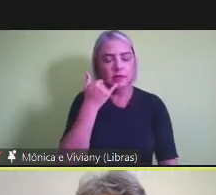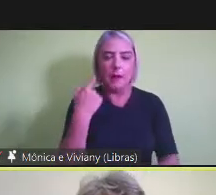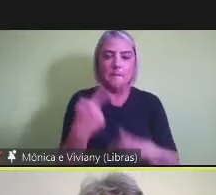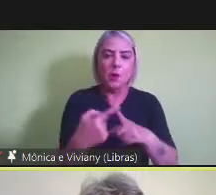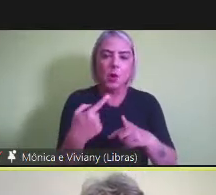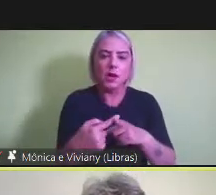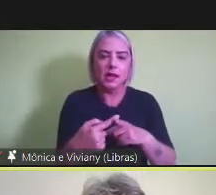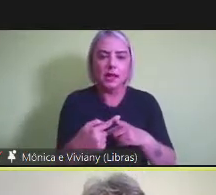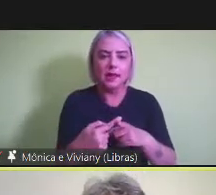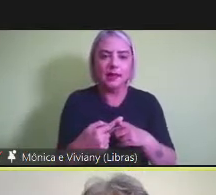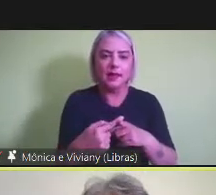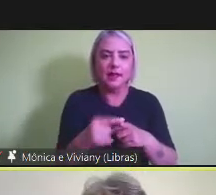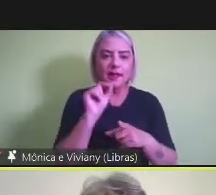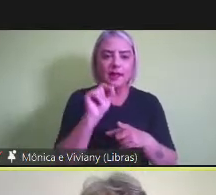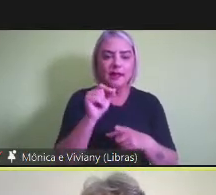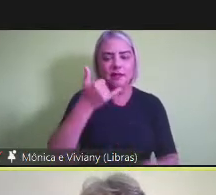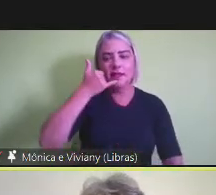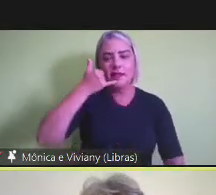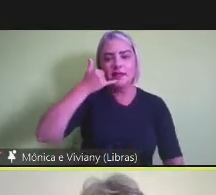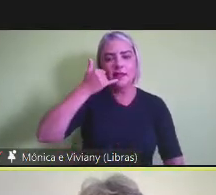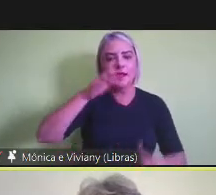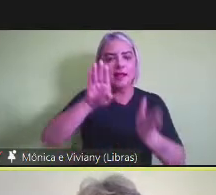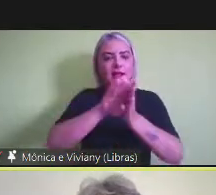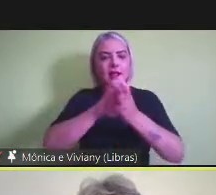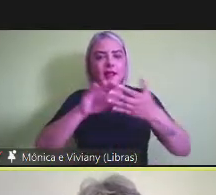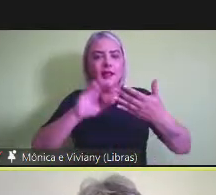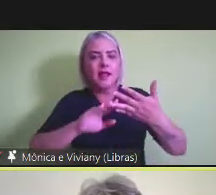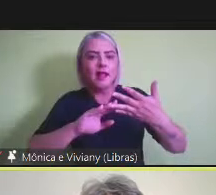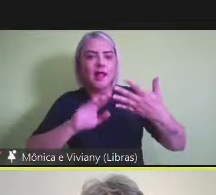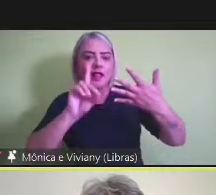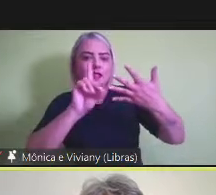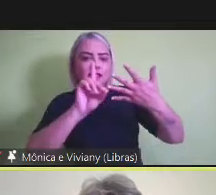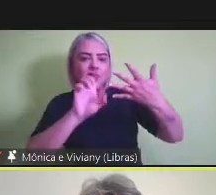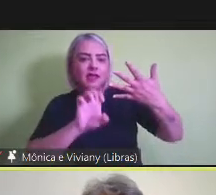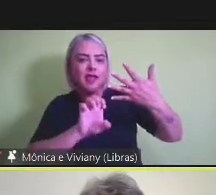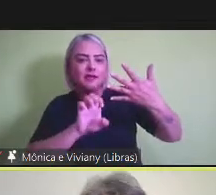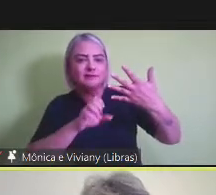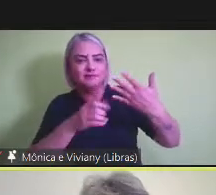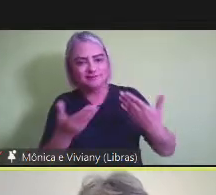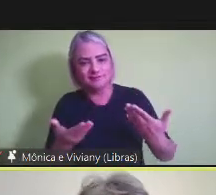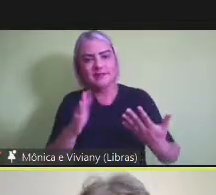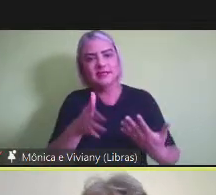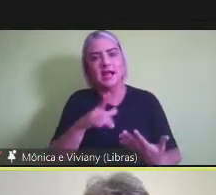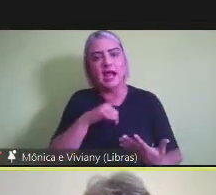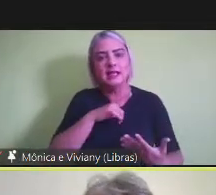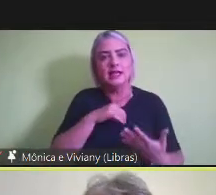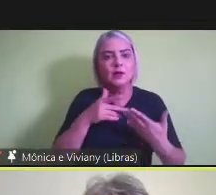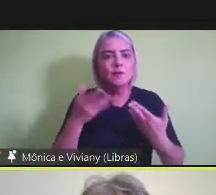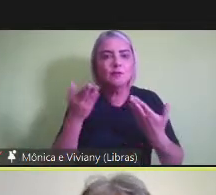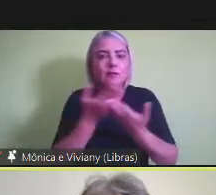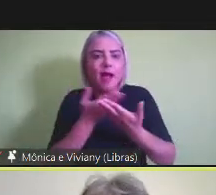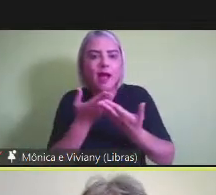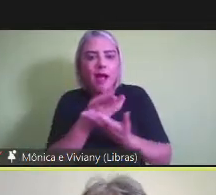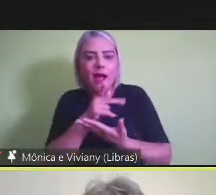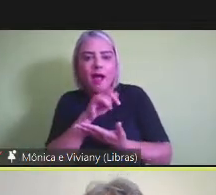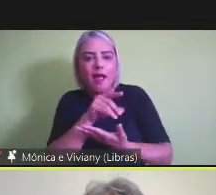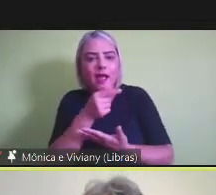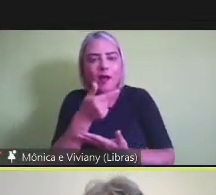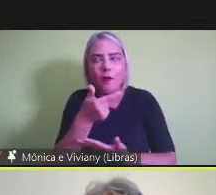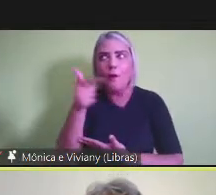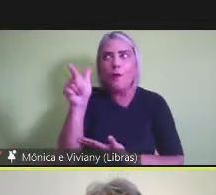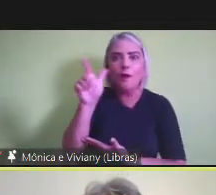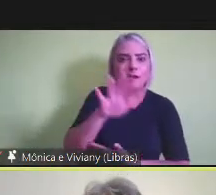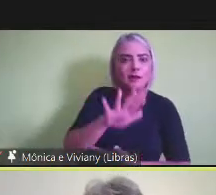with very small means has a cell phone, because this type of device gets to classes D and